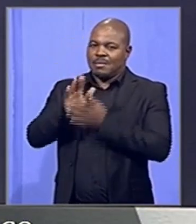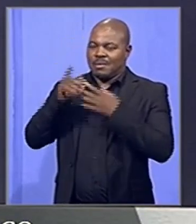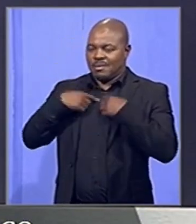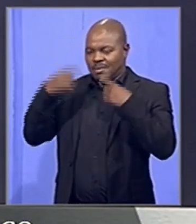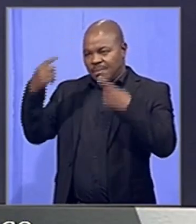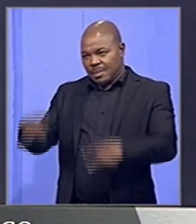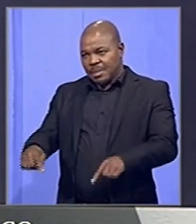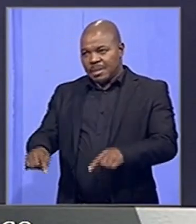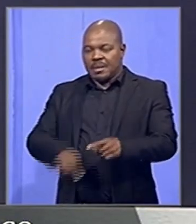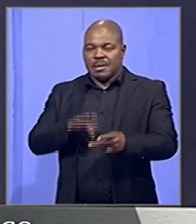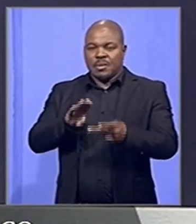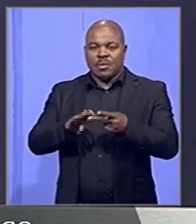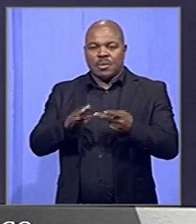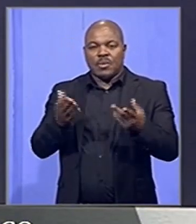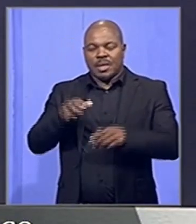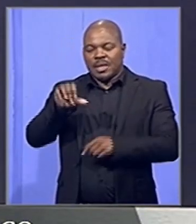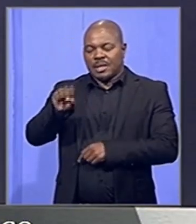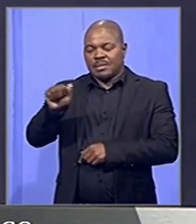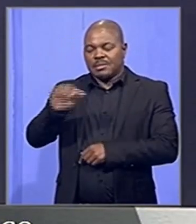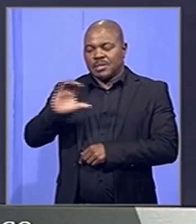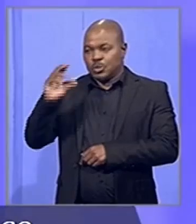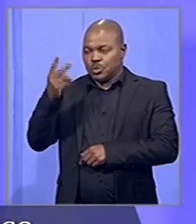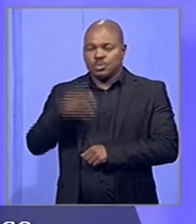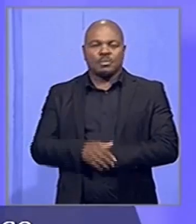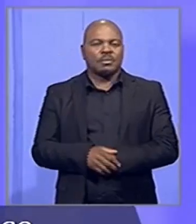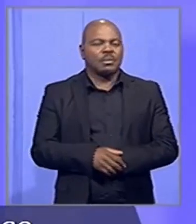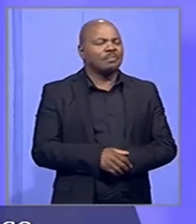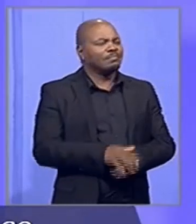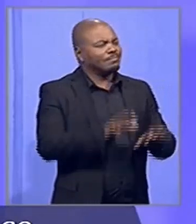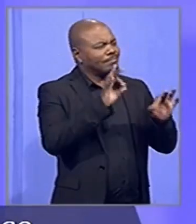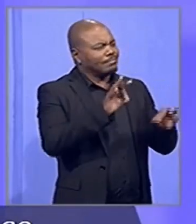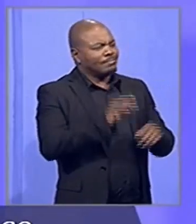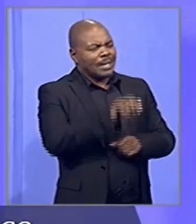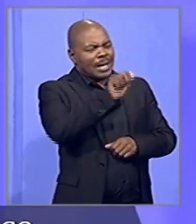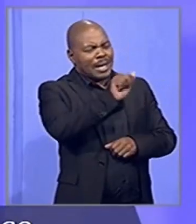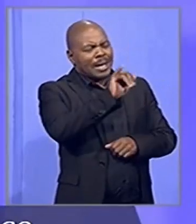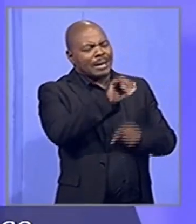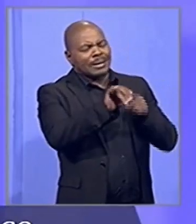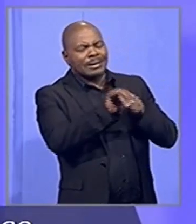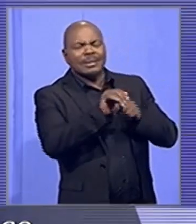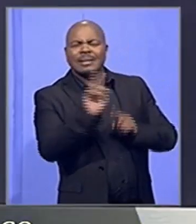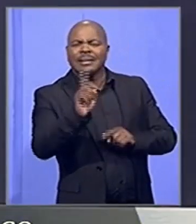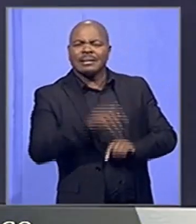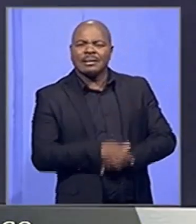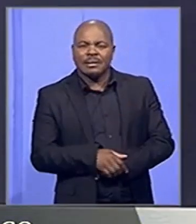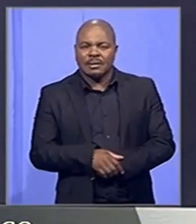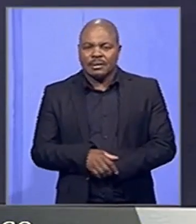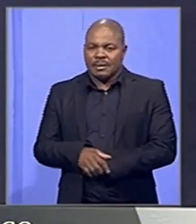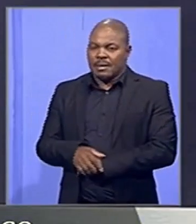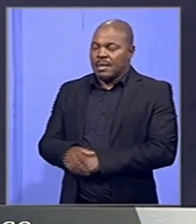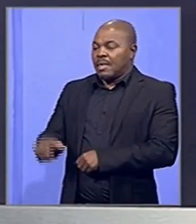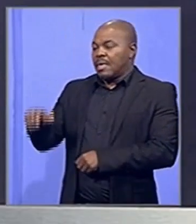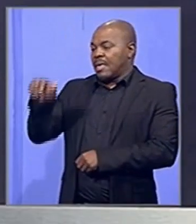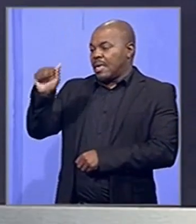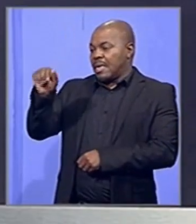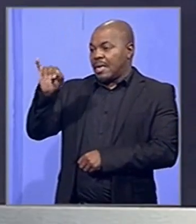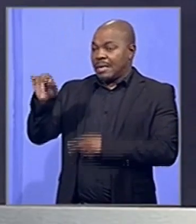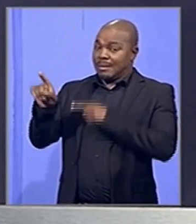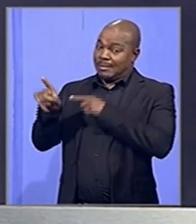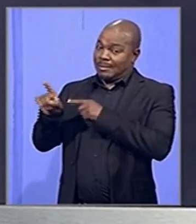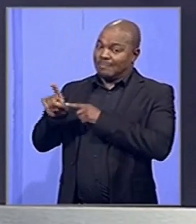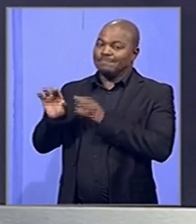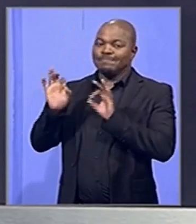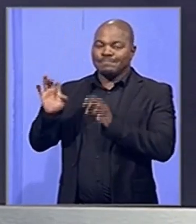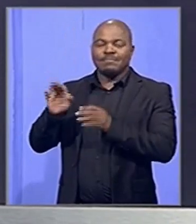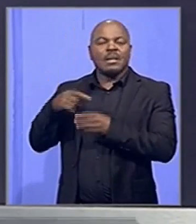mo SABC2. Hantle artificial intelligence king. Artificial intelligence yona e